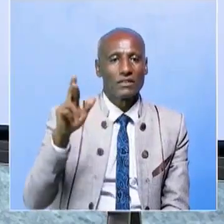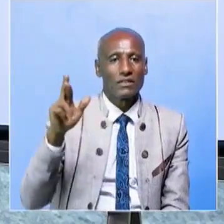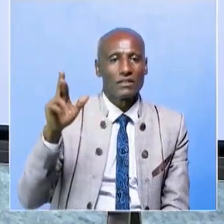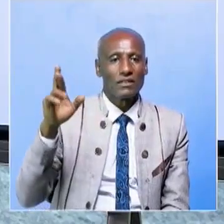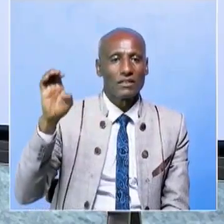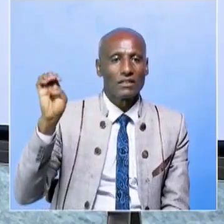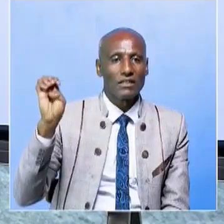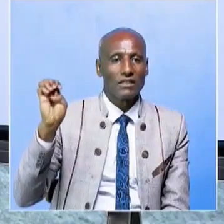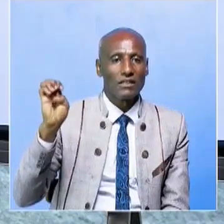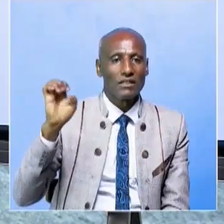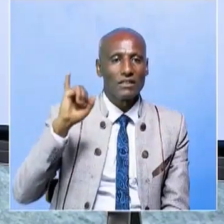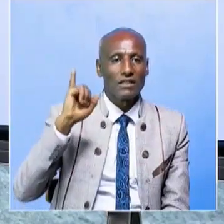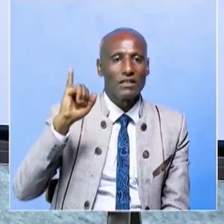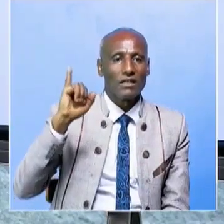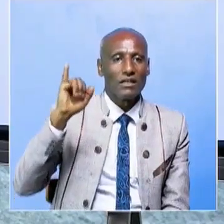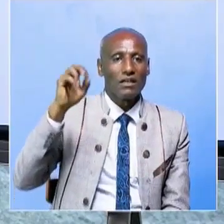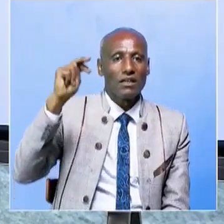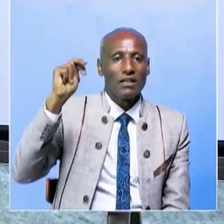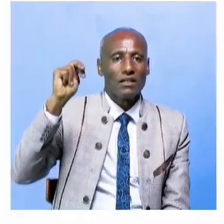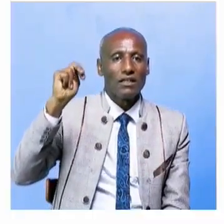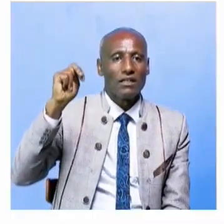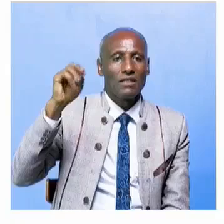Reinforce is,